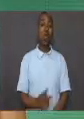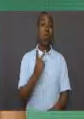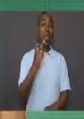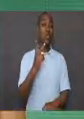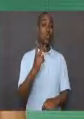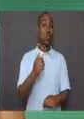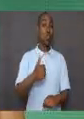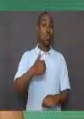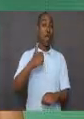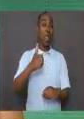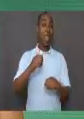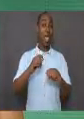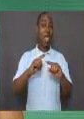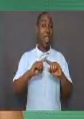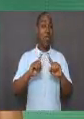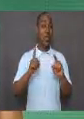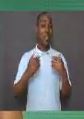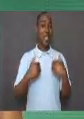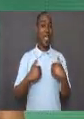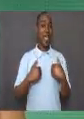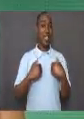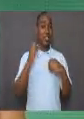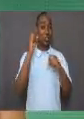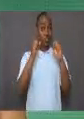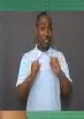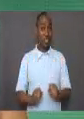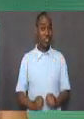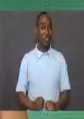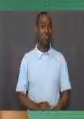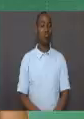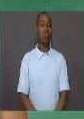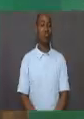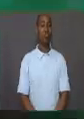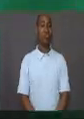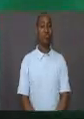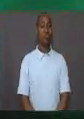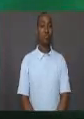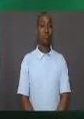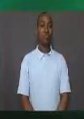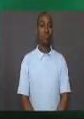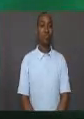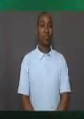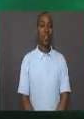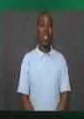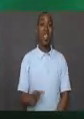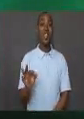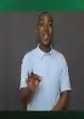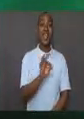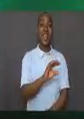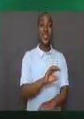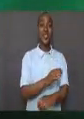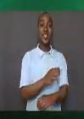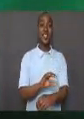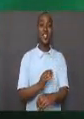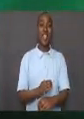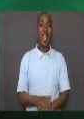differences between the structures of both types of cells. Plant cells have